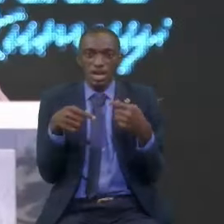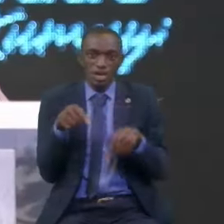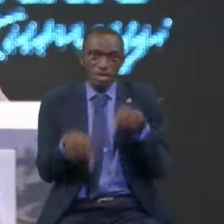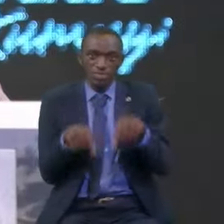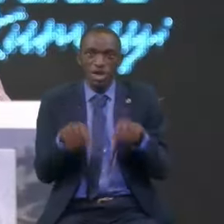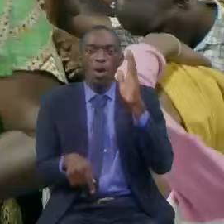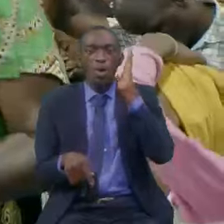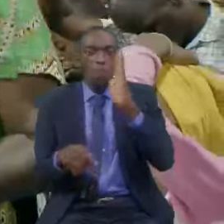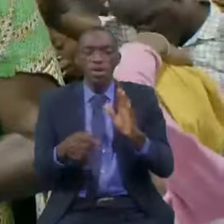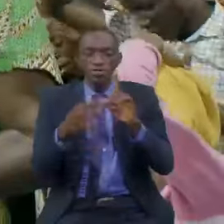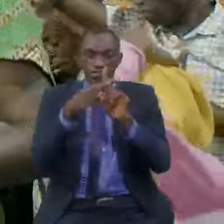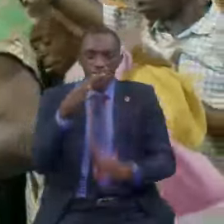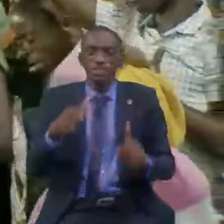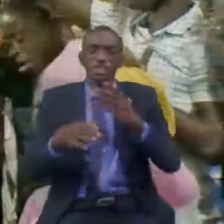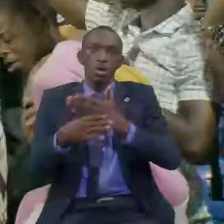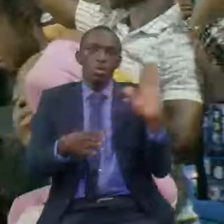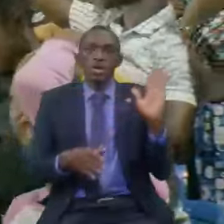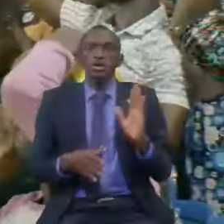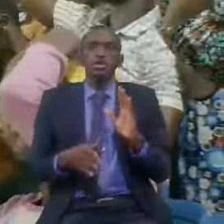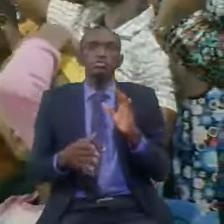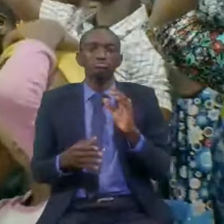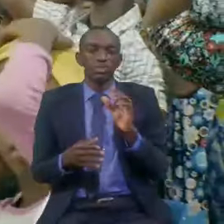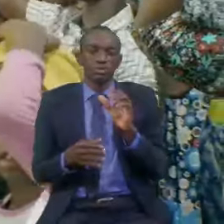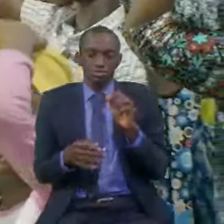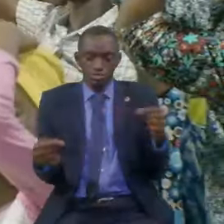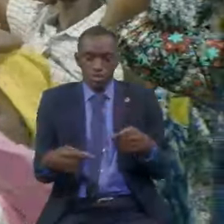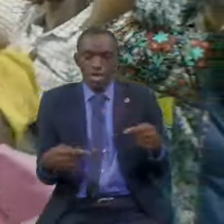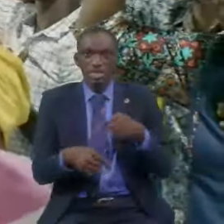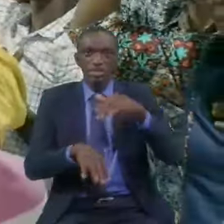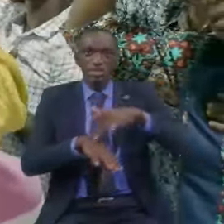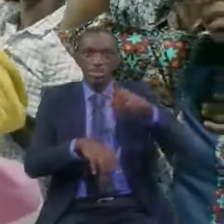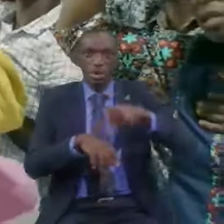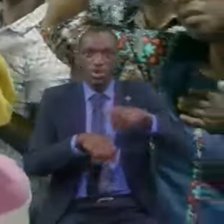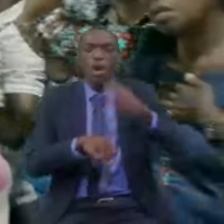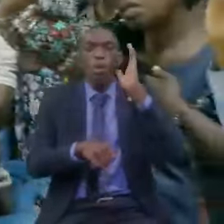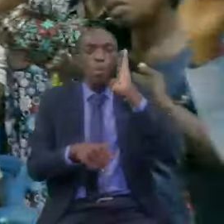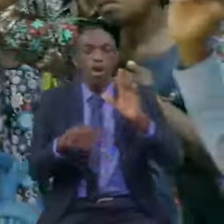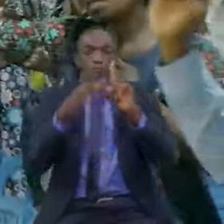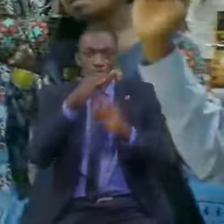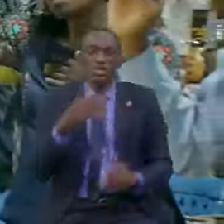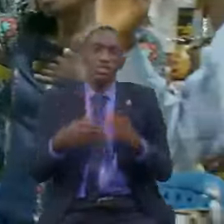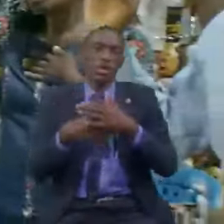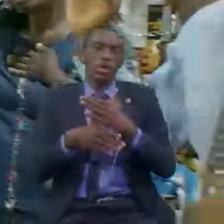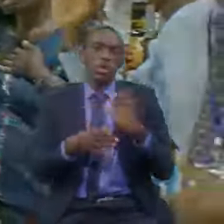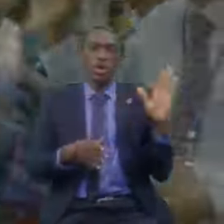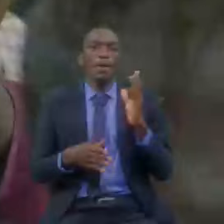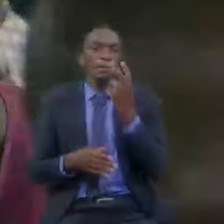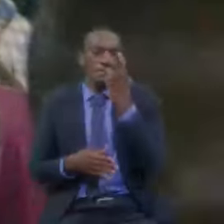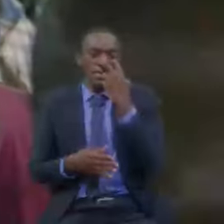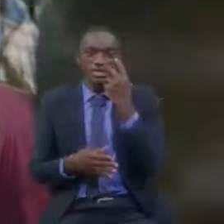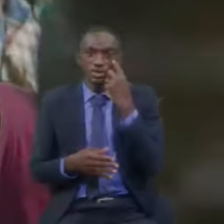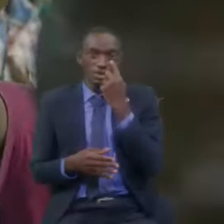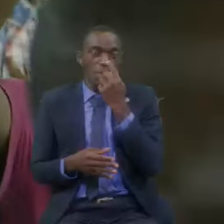Arthritis will vanish away. Blindness will vanish away. Insanity